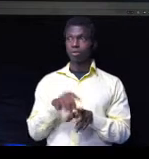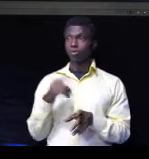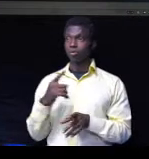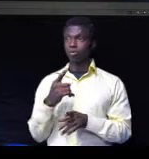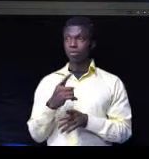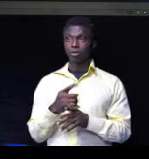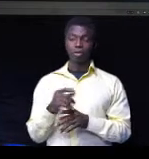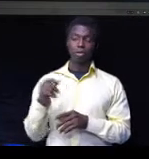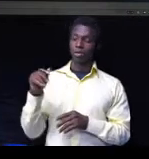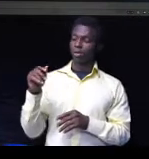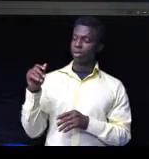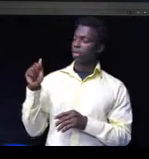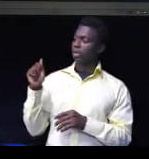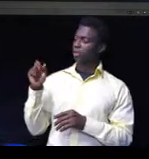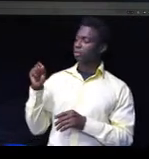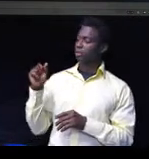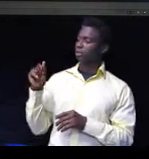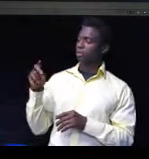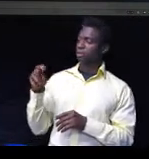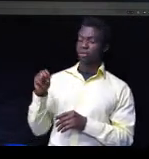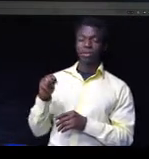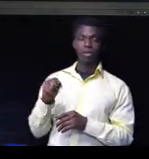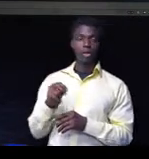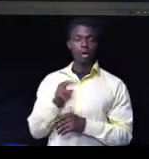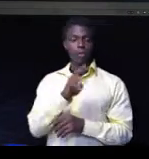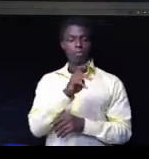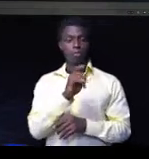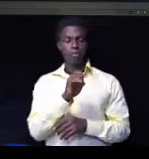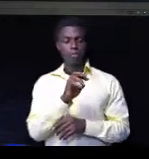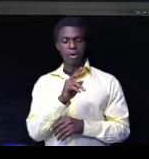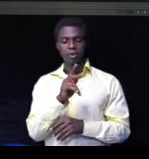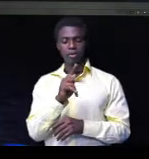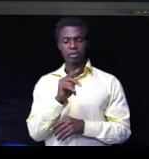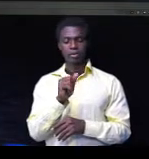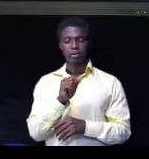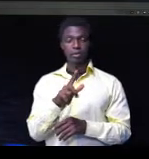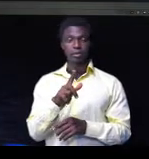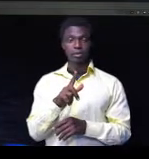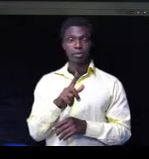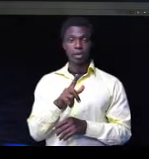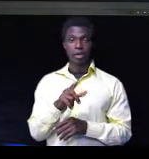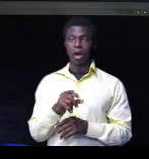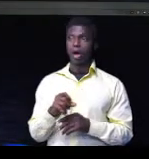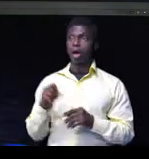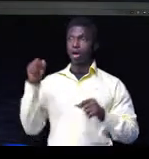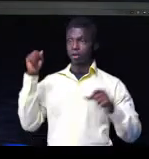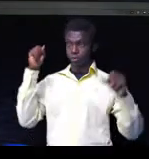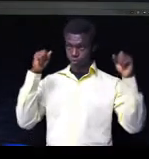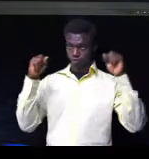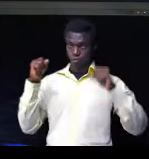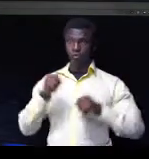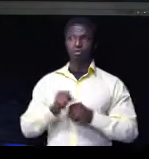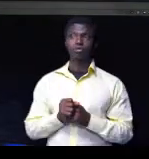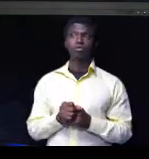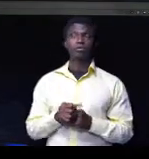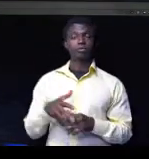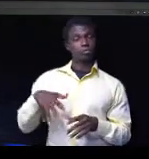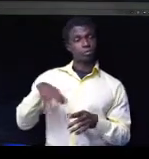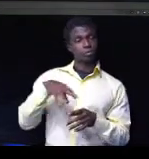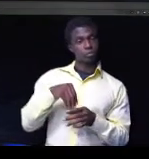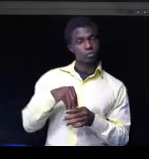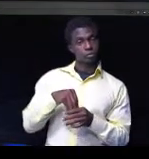arts sports. Judo joins taekwondo as the only Asian martial